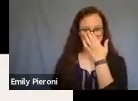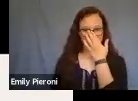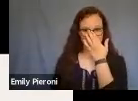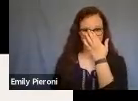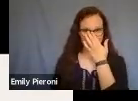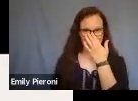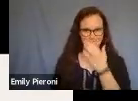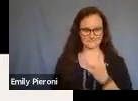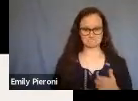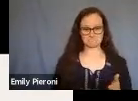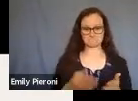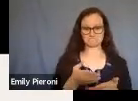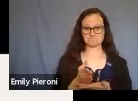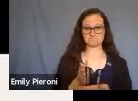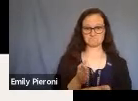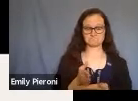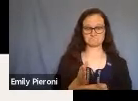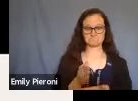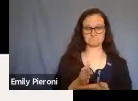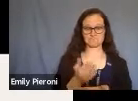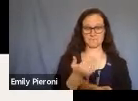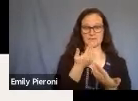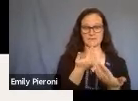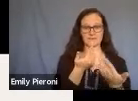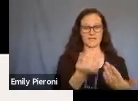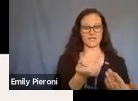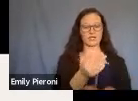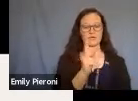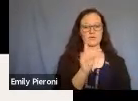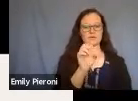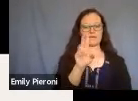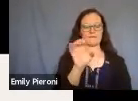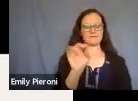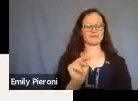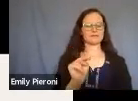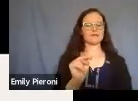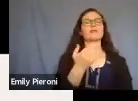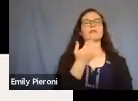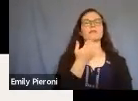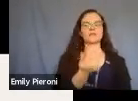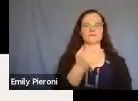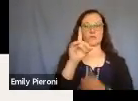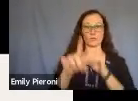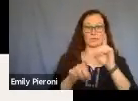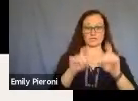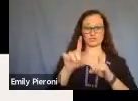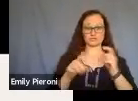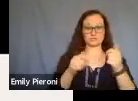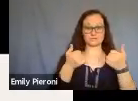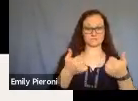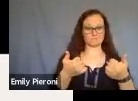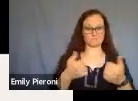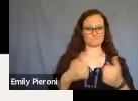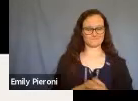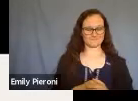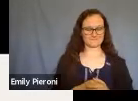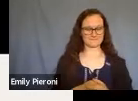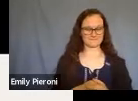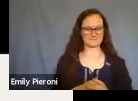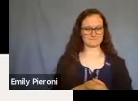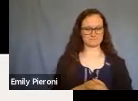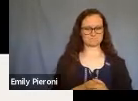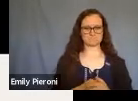All right. Well, thank you, Kevin, and thank you everyone for your questions. Yeah,